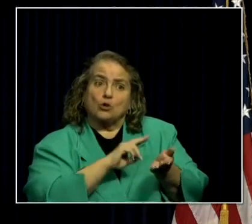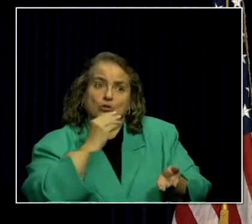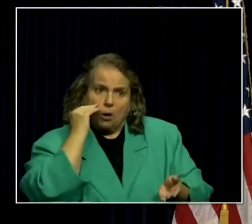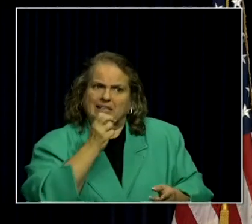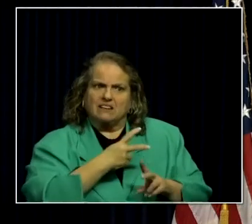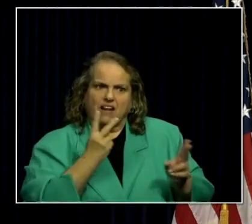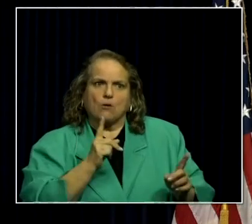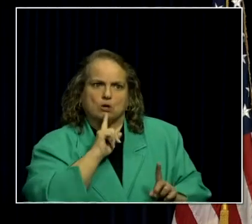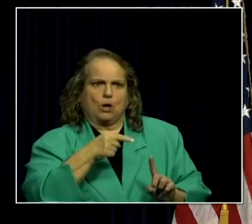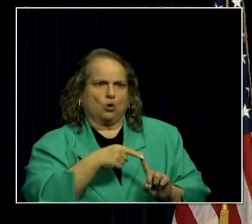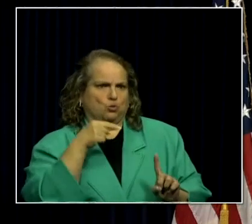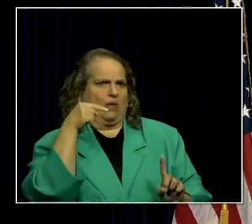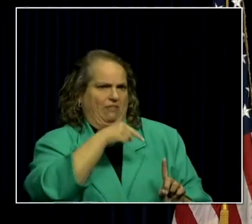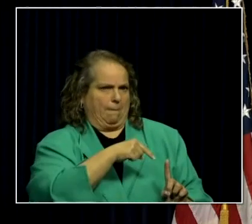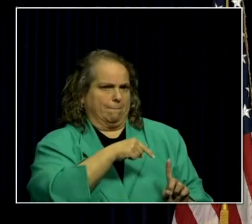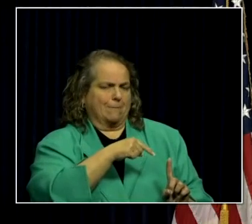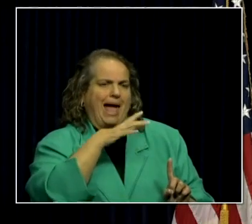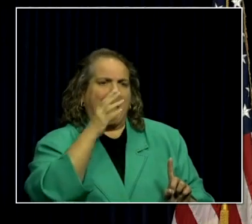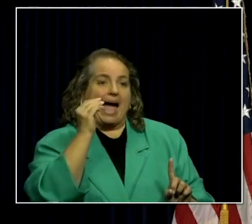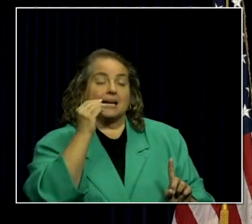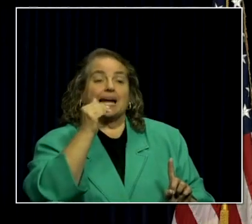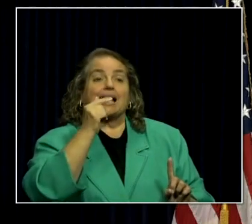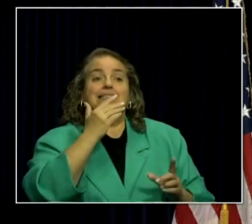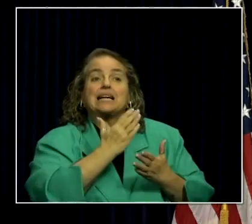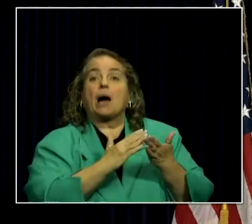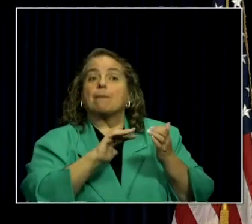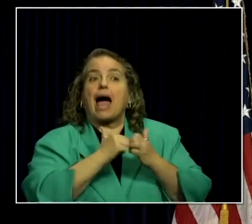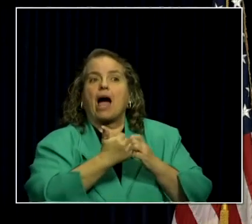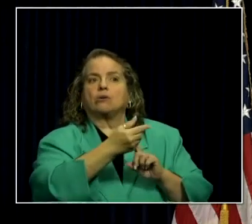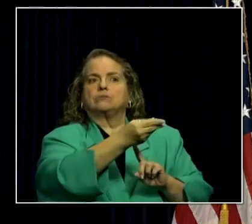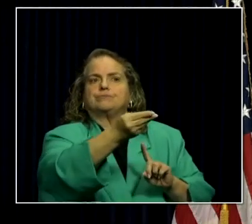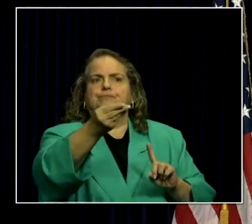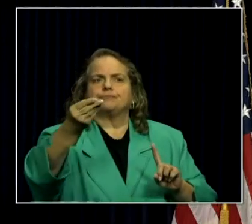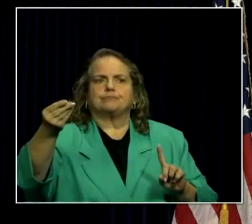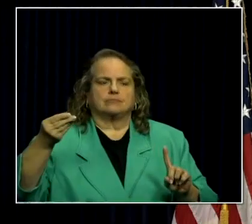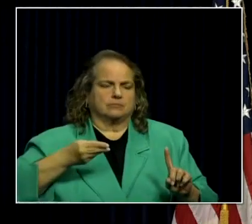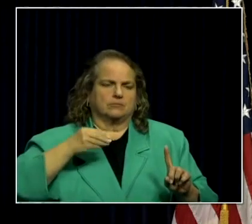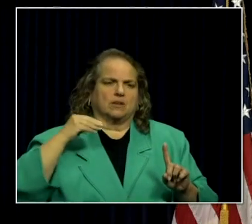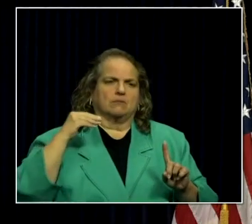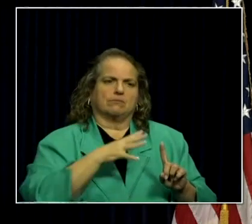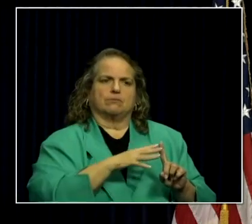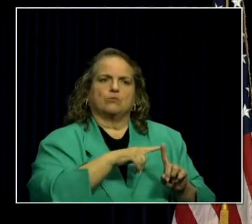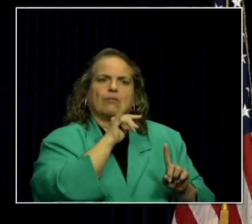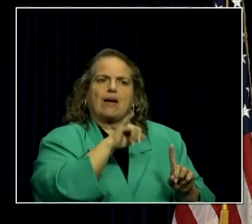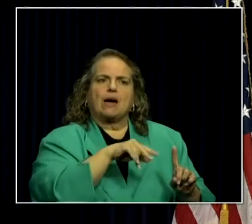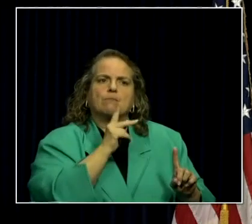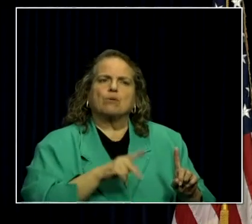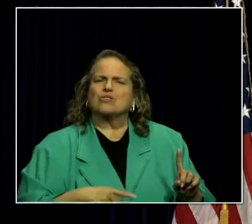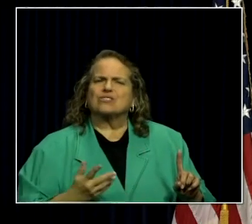so let's make sure that we are committed and that we don't think we're above this or we're different or we're